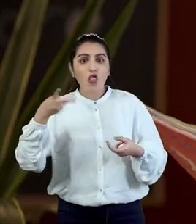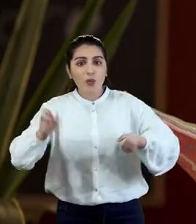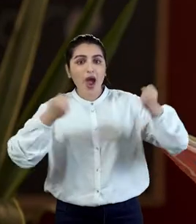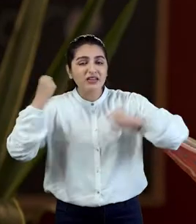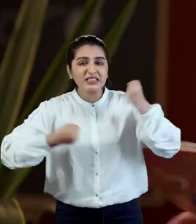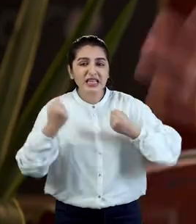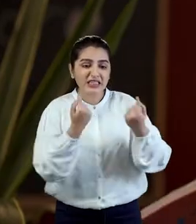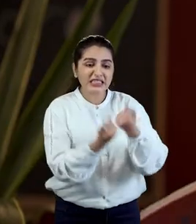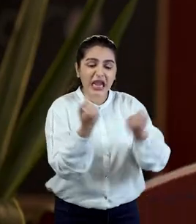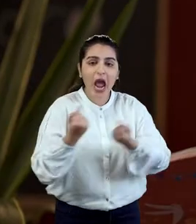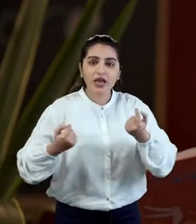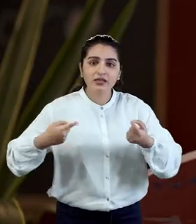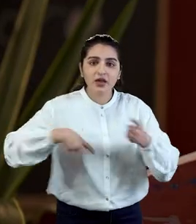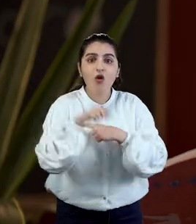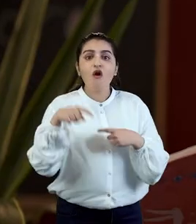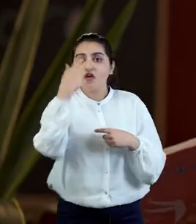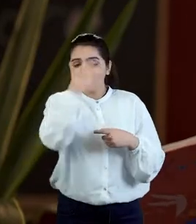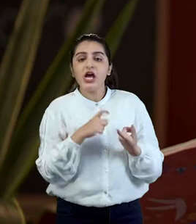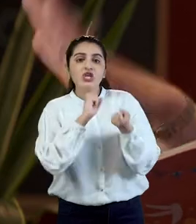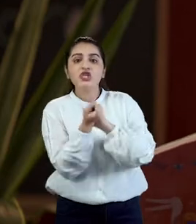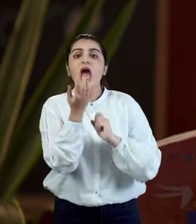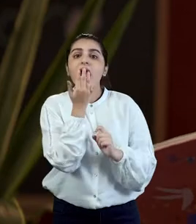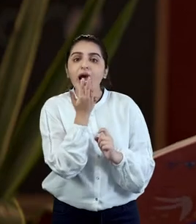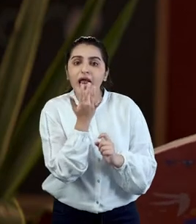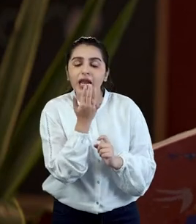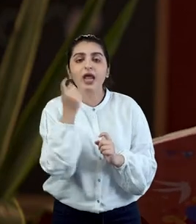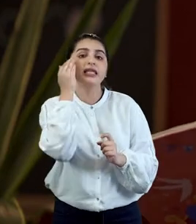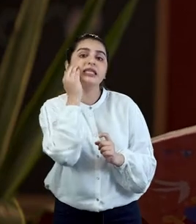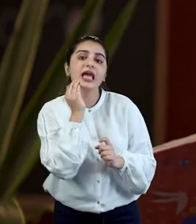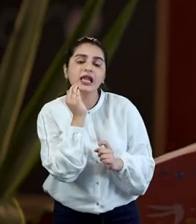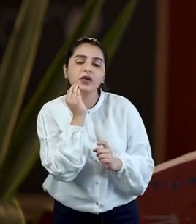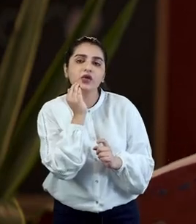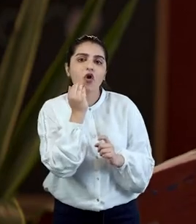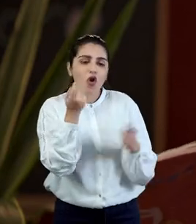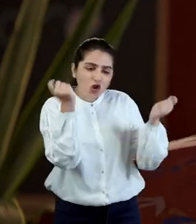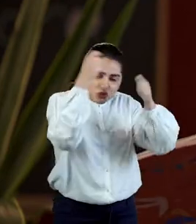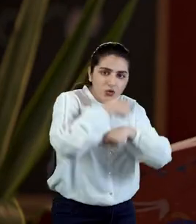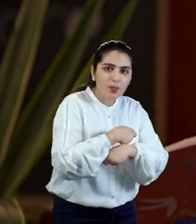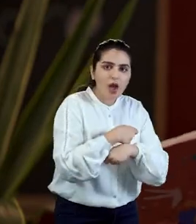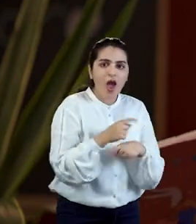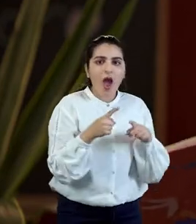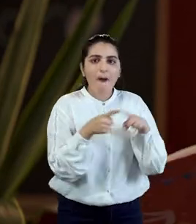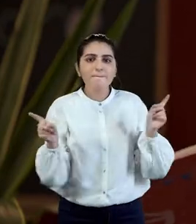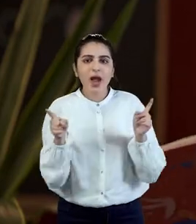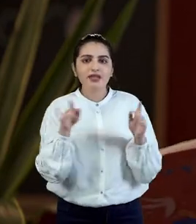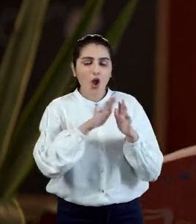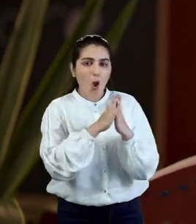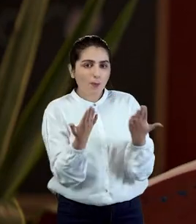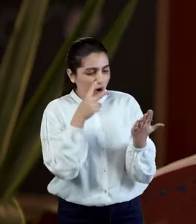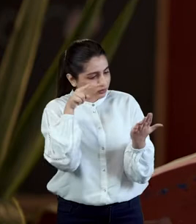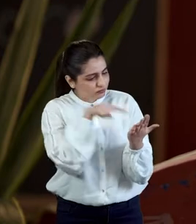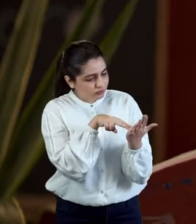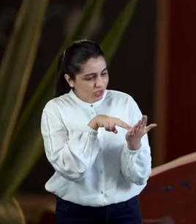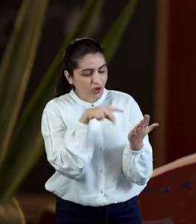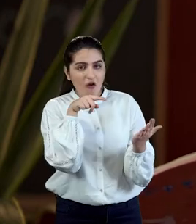the farmyard. She turned herself into a yellow chick and hid in some straw. It's a good idea. But the wizard read in